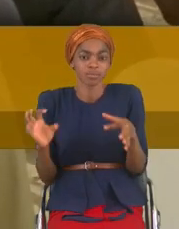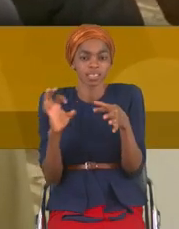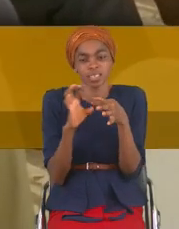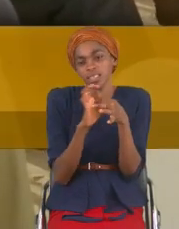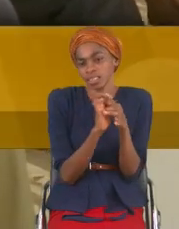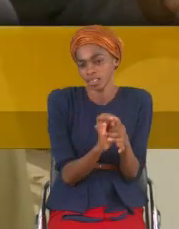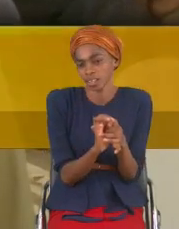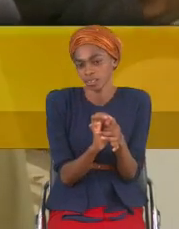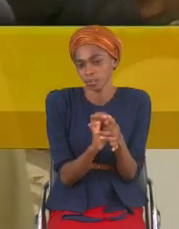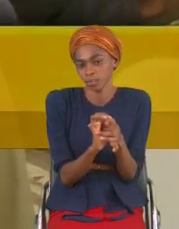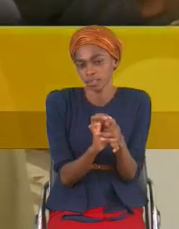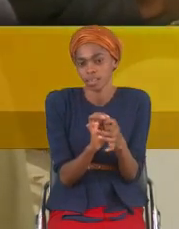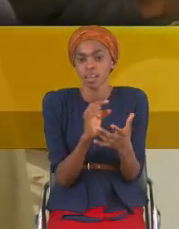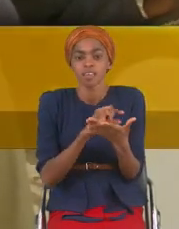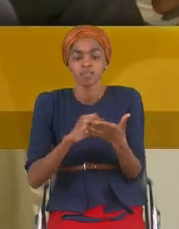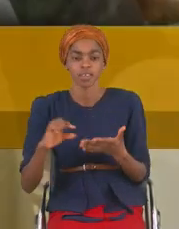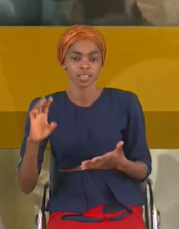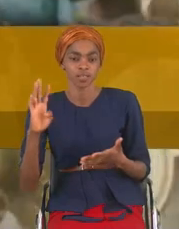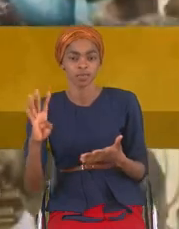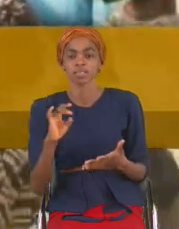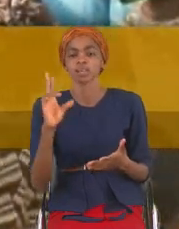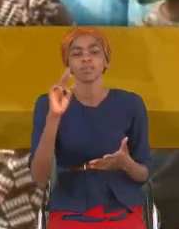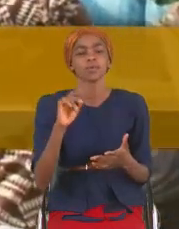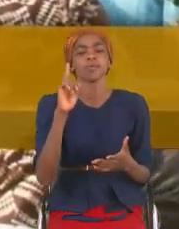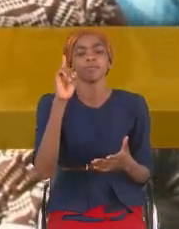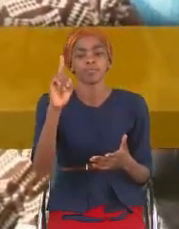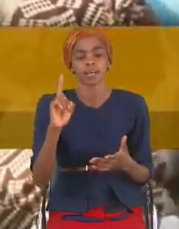in verse 4, it says, no man